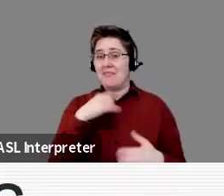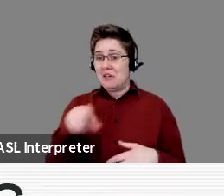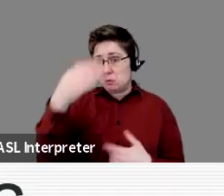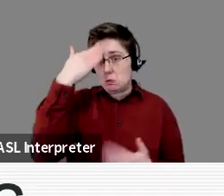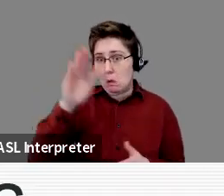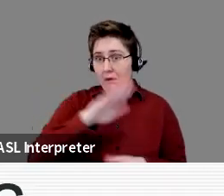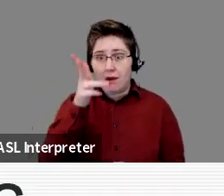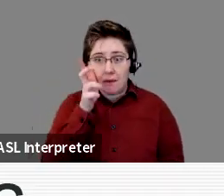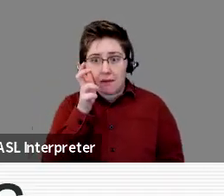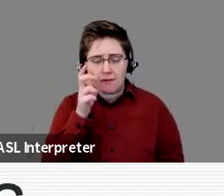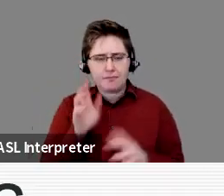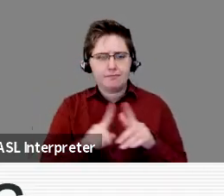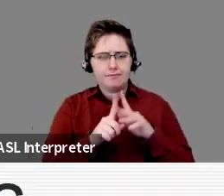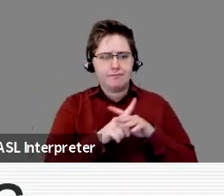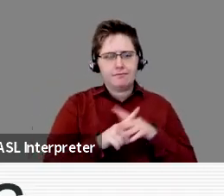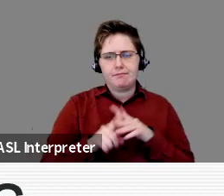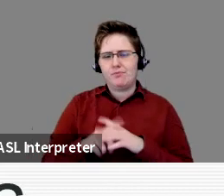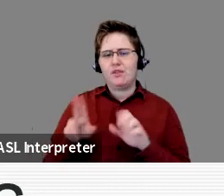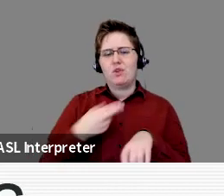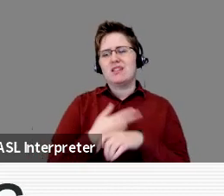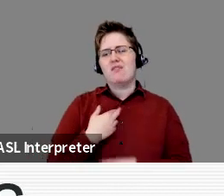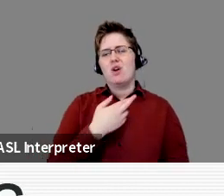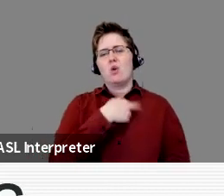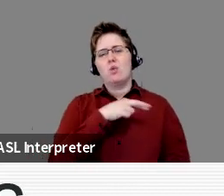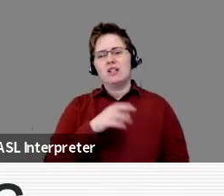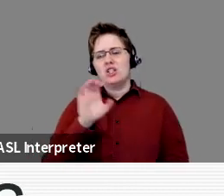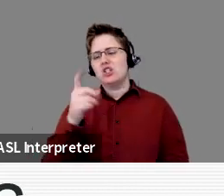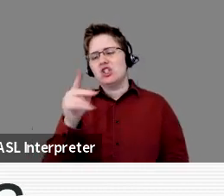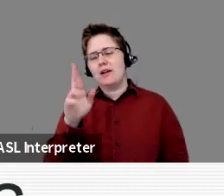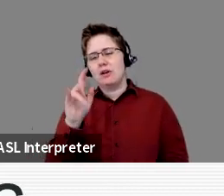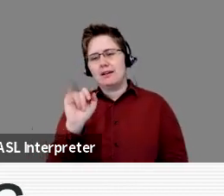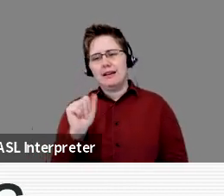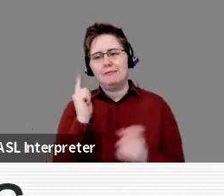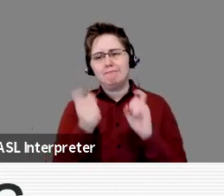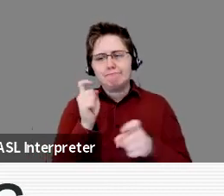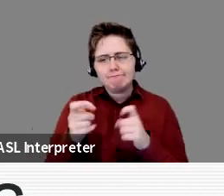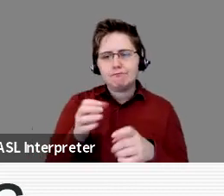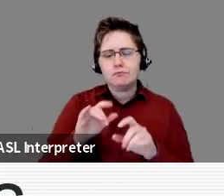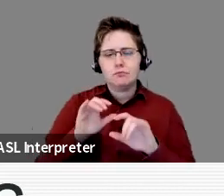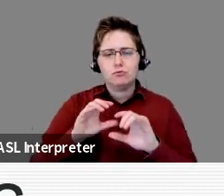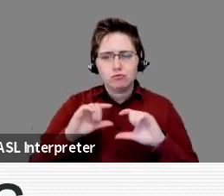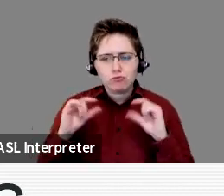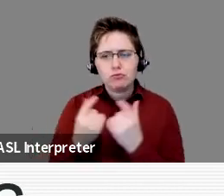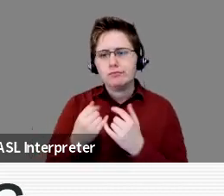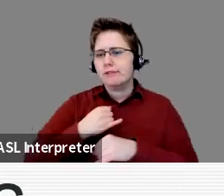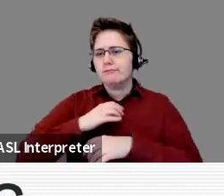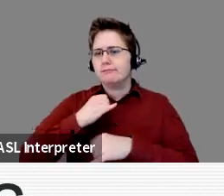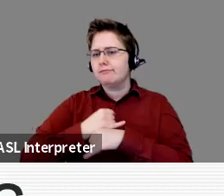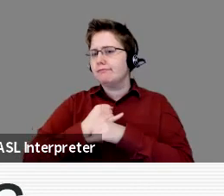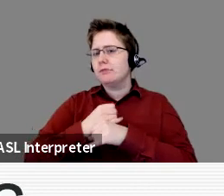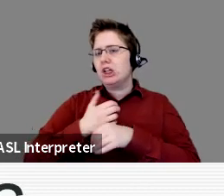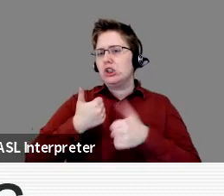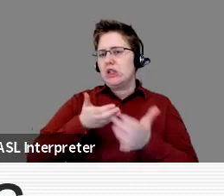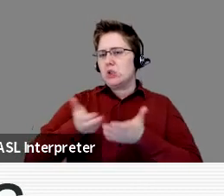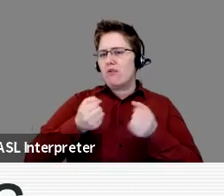haven't heard are coming up. And then of course, we have religious and charity institutions that have really started trying to do a